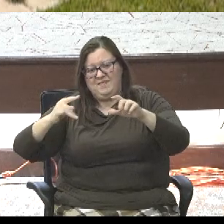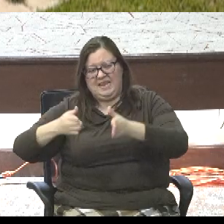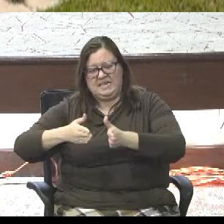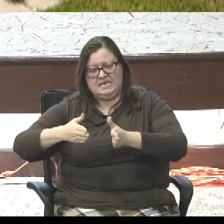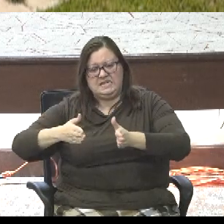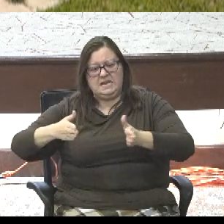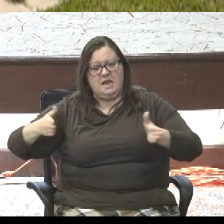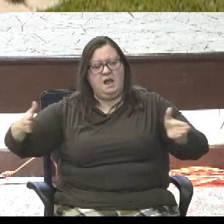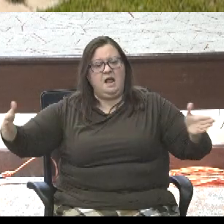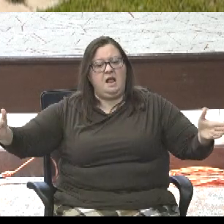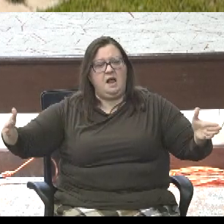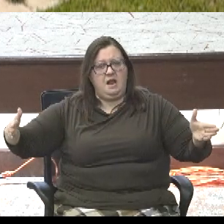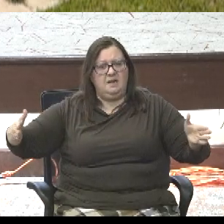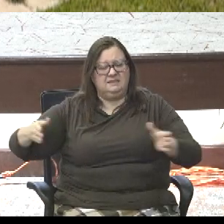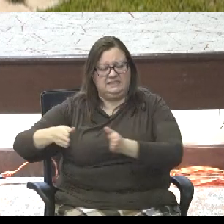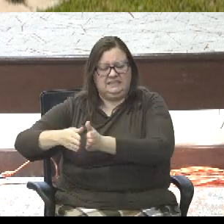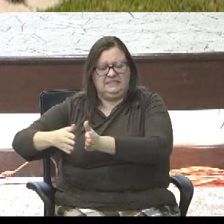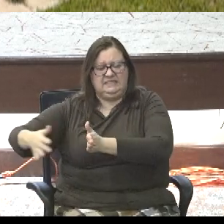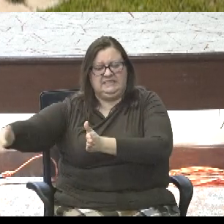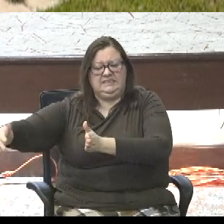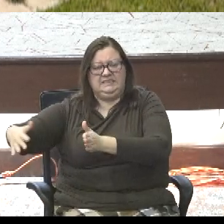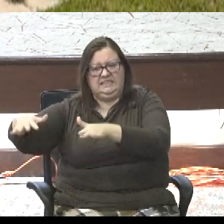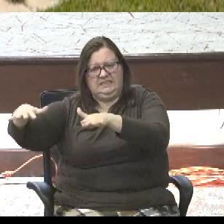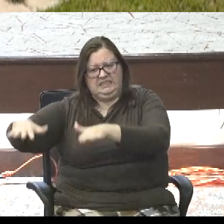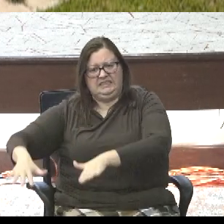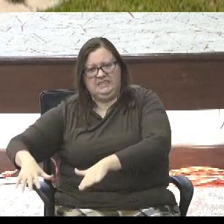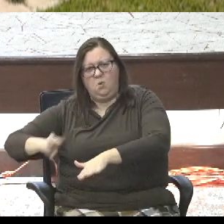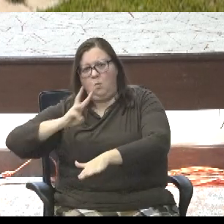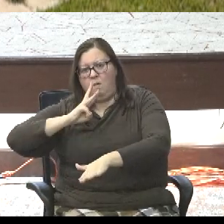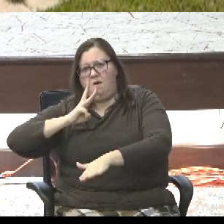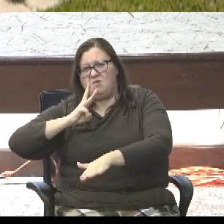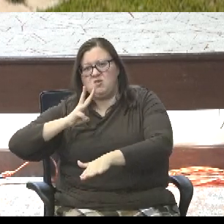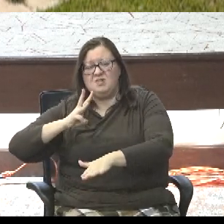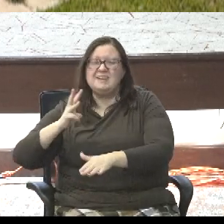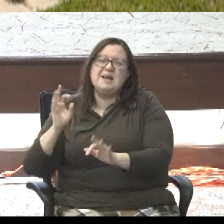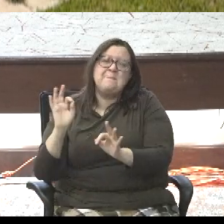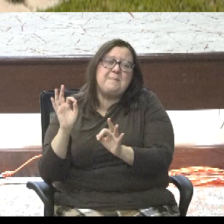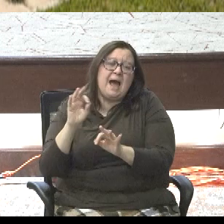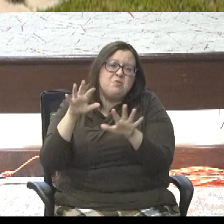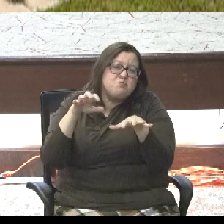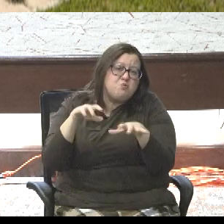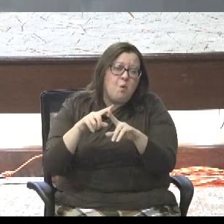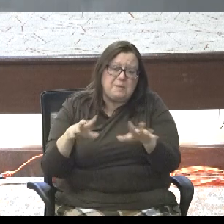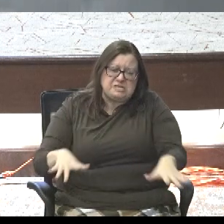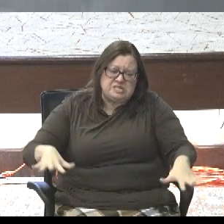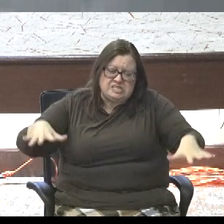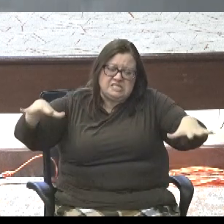to the address, and you can see that it's underwater in a relatively minor storm event.